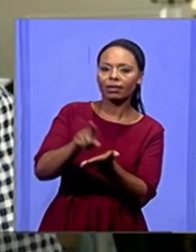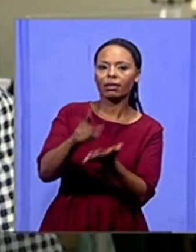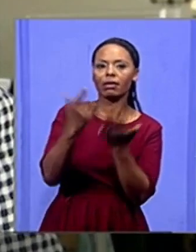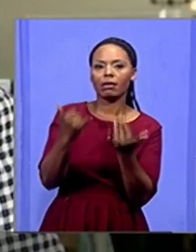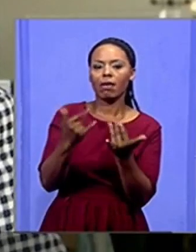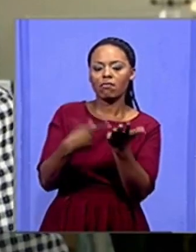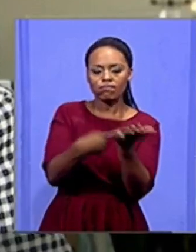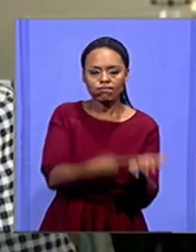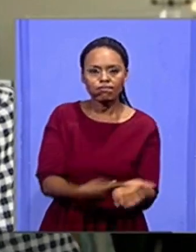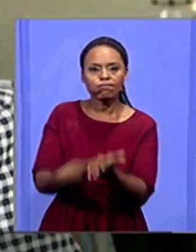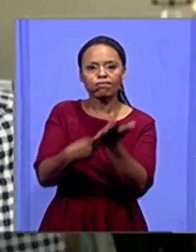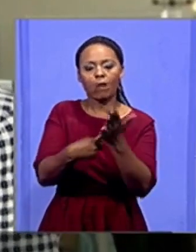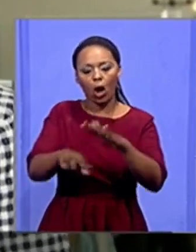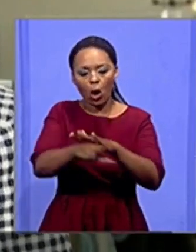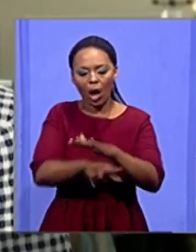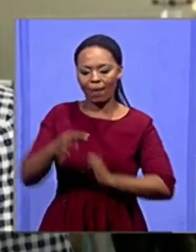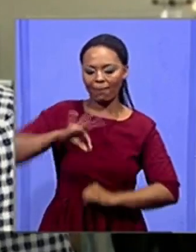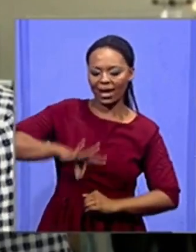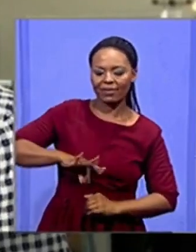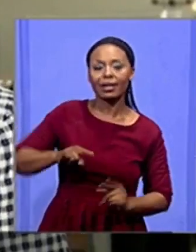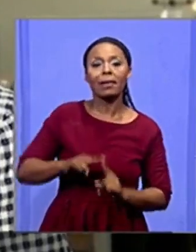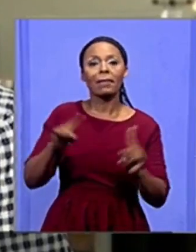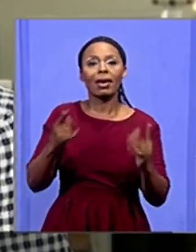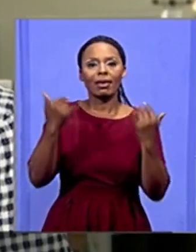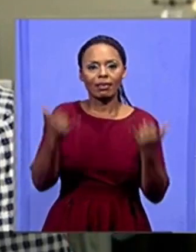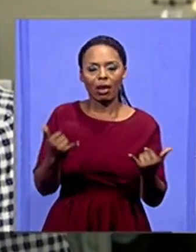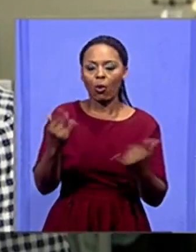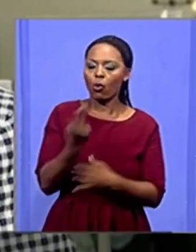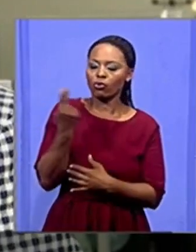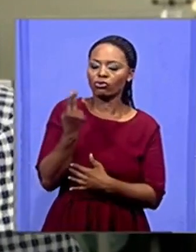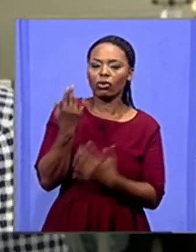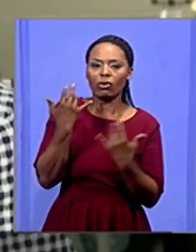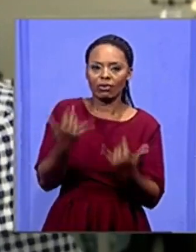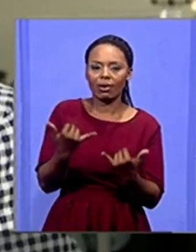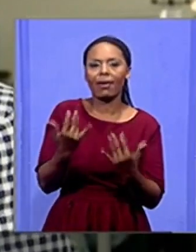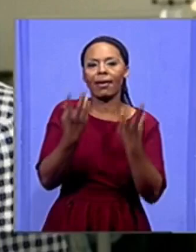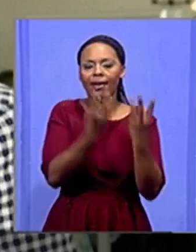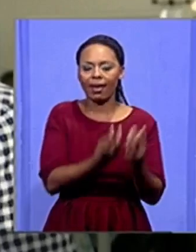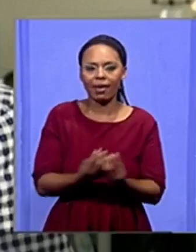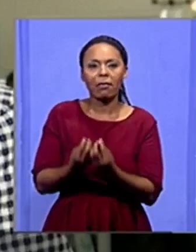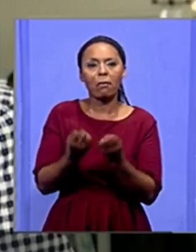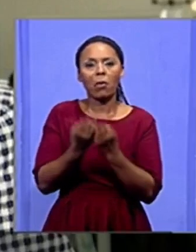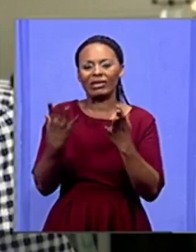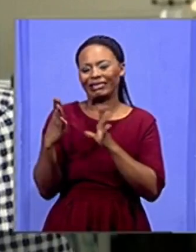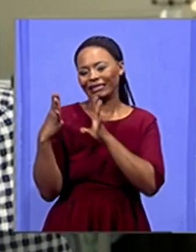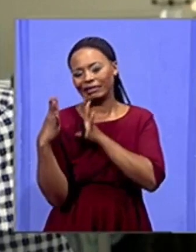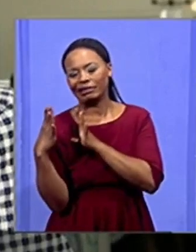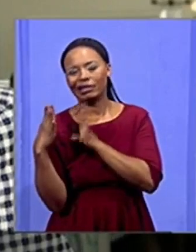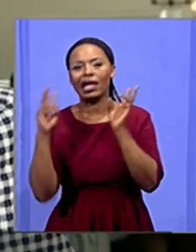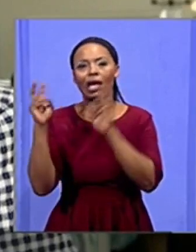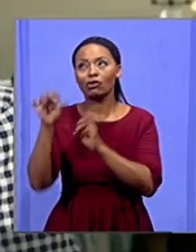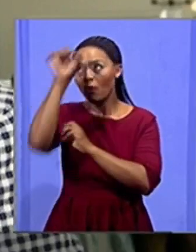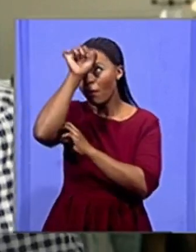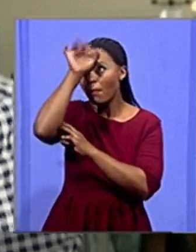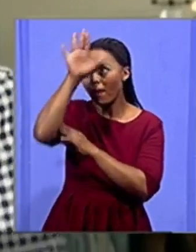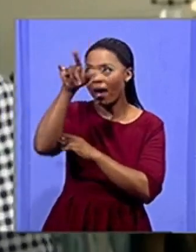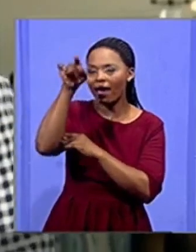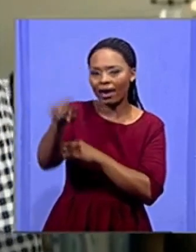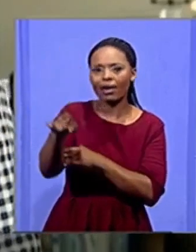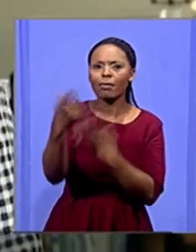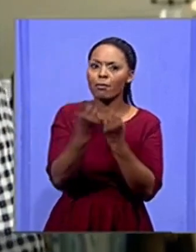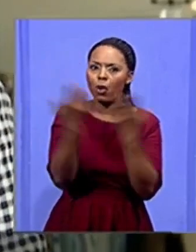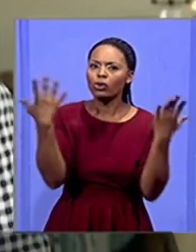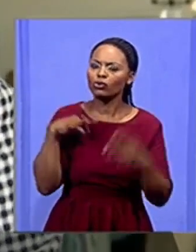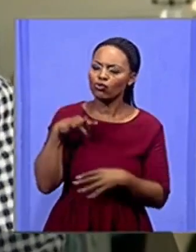beneficiate locally. But on the flip side of that, we also have a robust, energized mining industry that wants